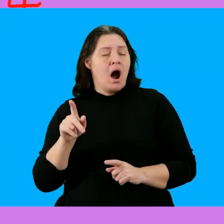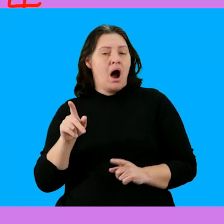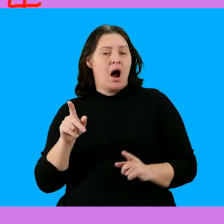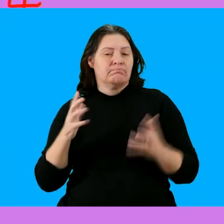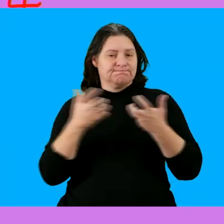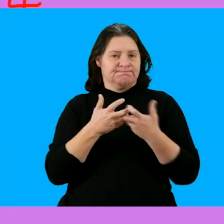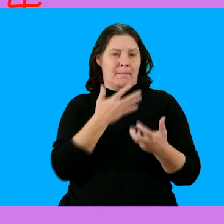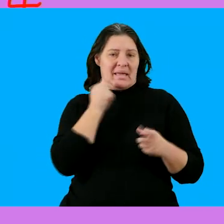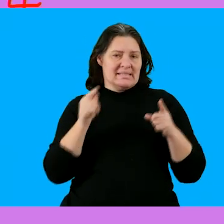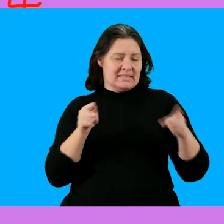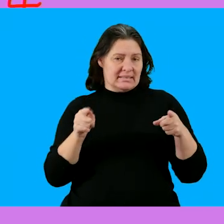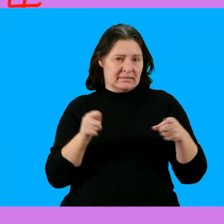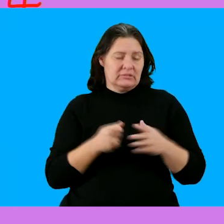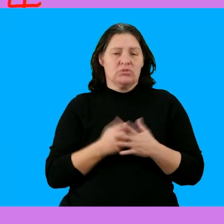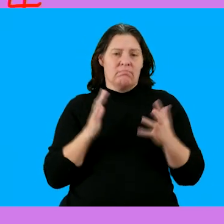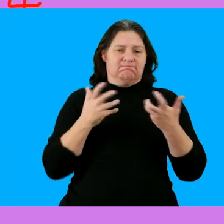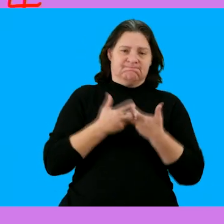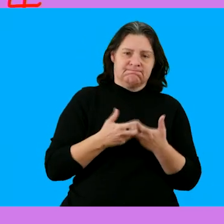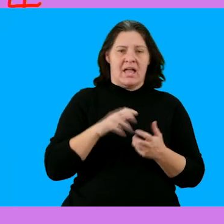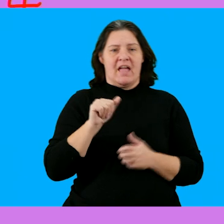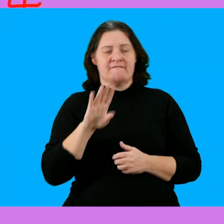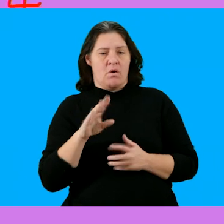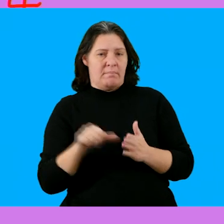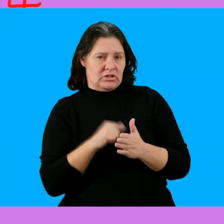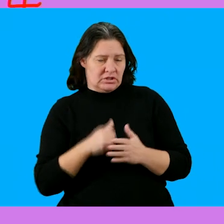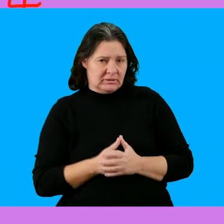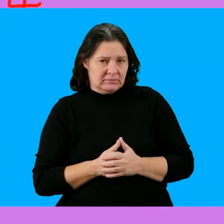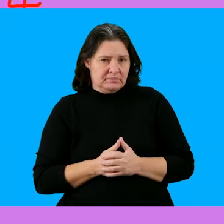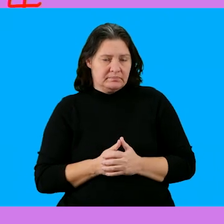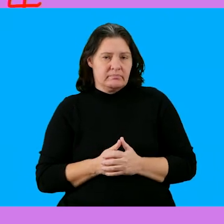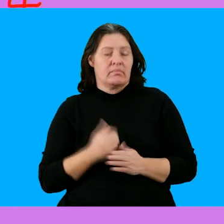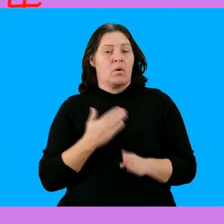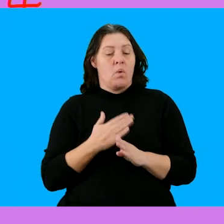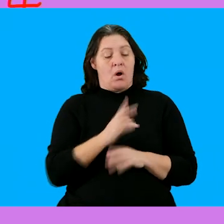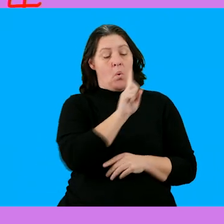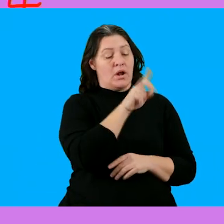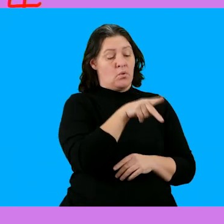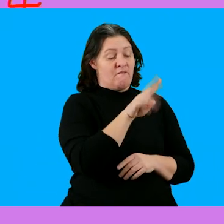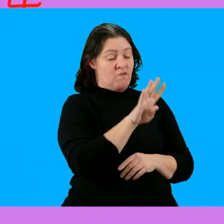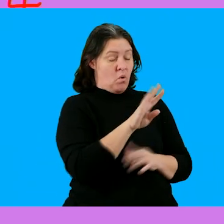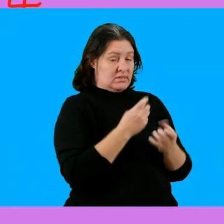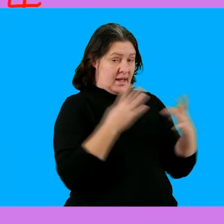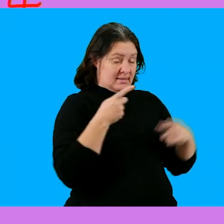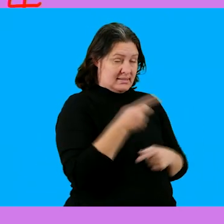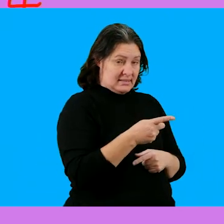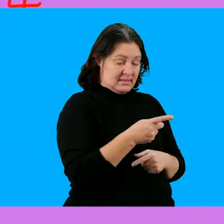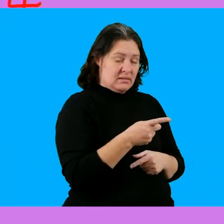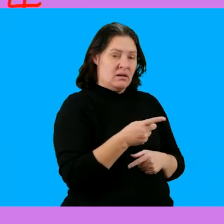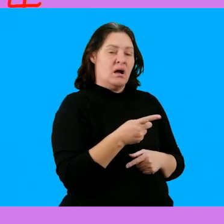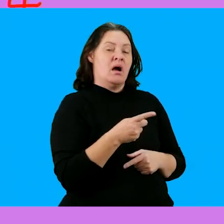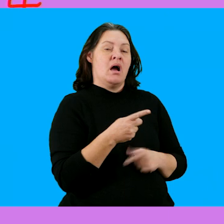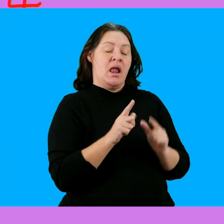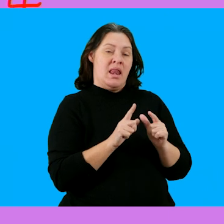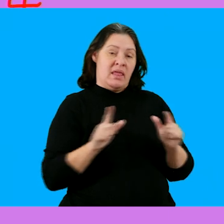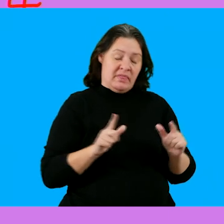of the sportswear fits on the A4 page. I started off by working with 1:4 scale. I